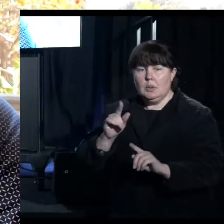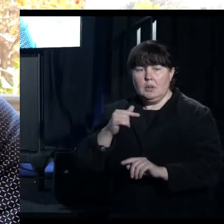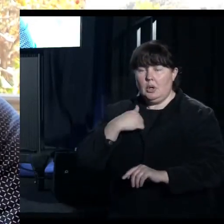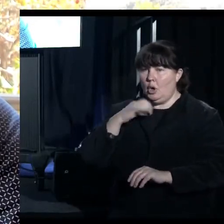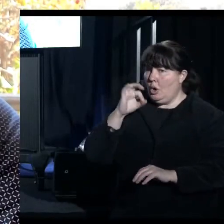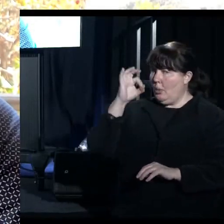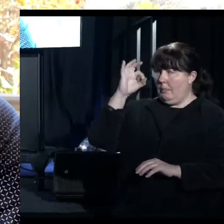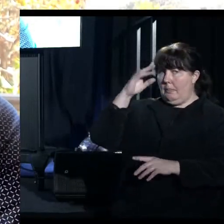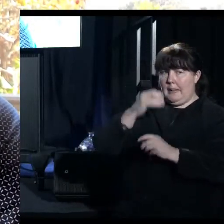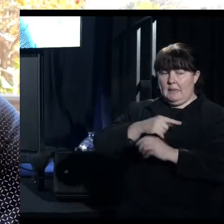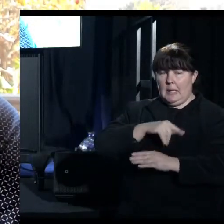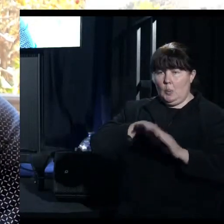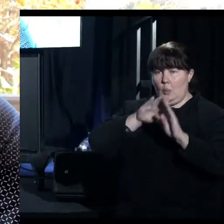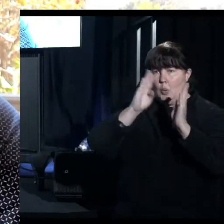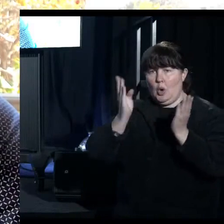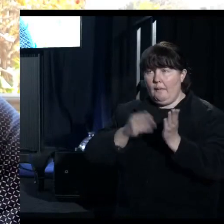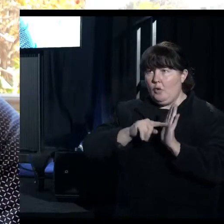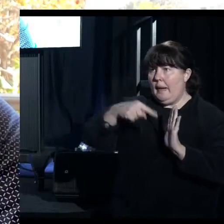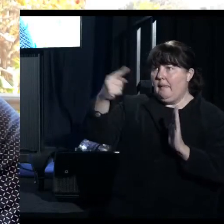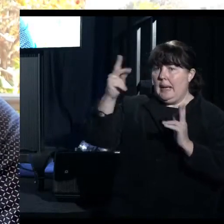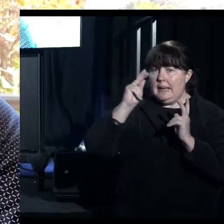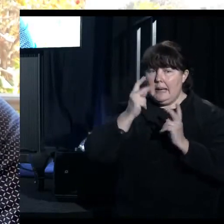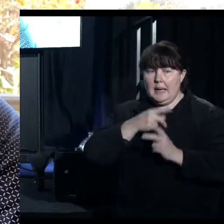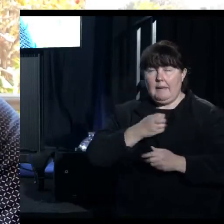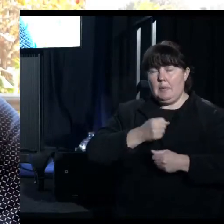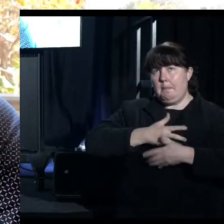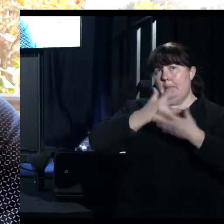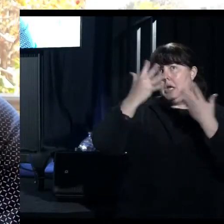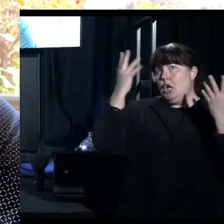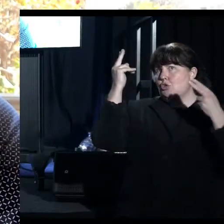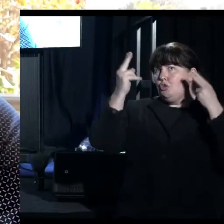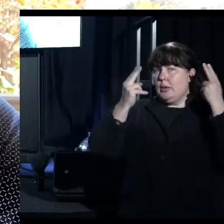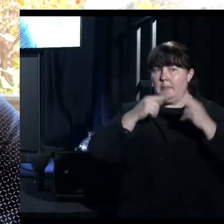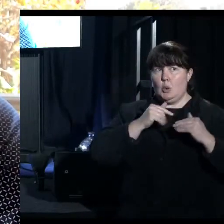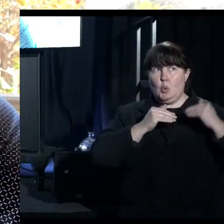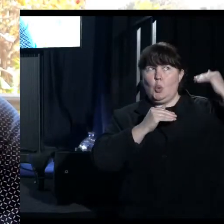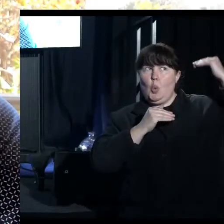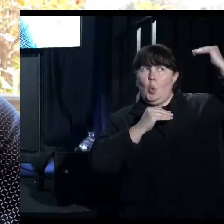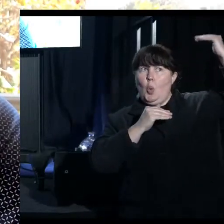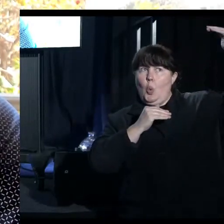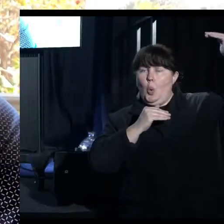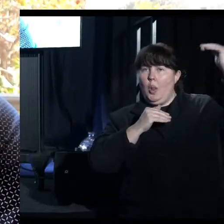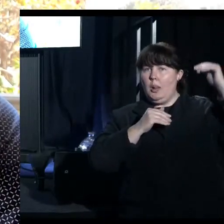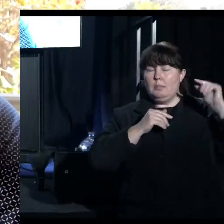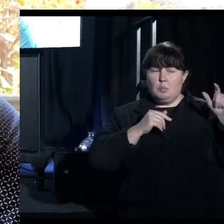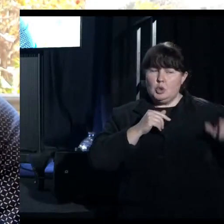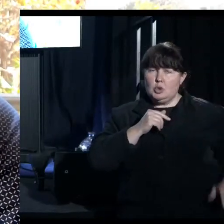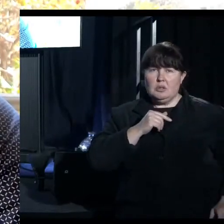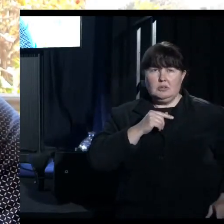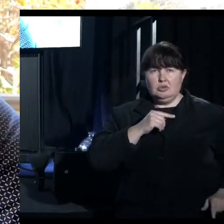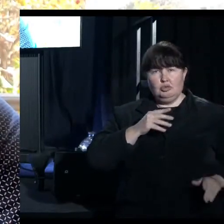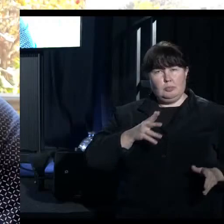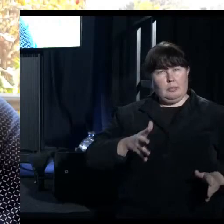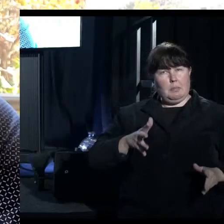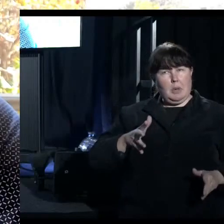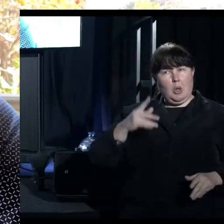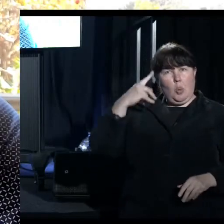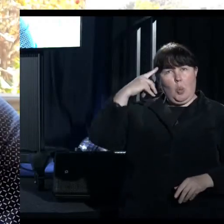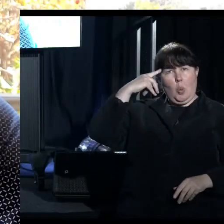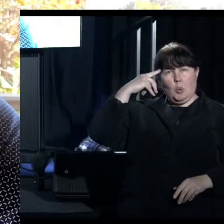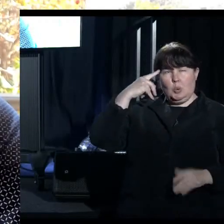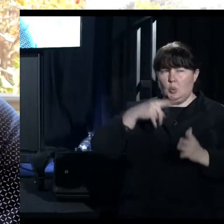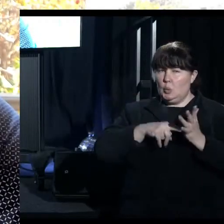need a doctor to use the word complex more than once. Every time scientists go into the